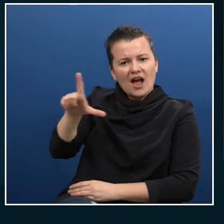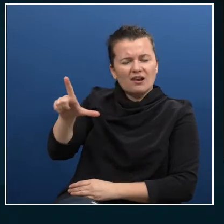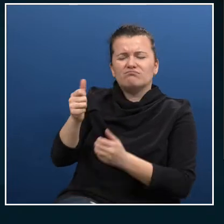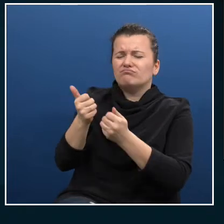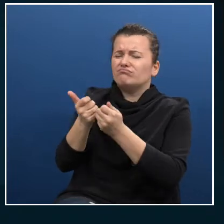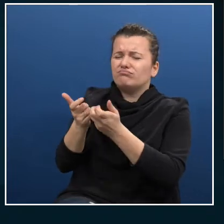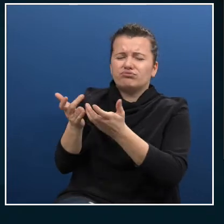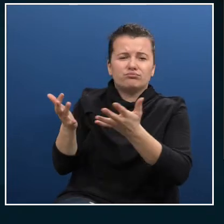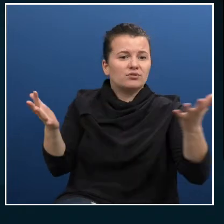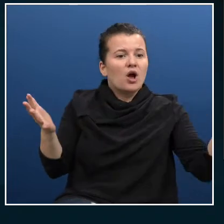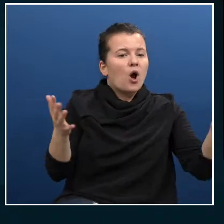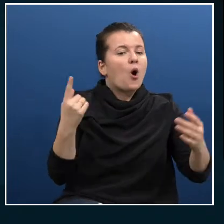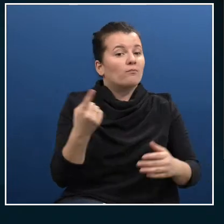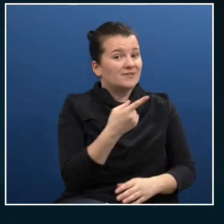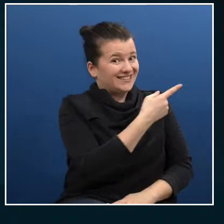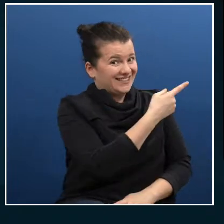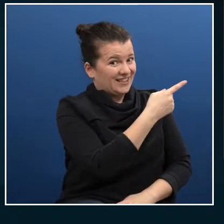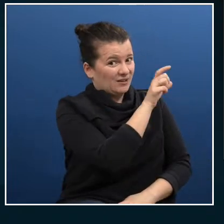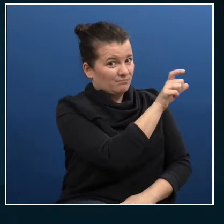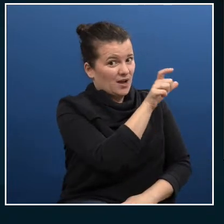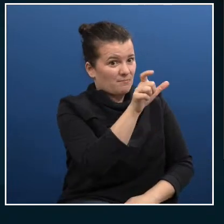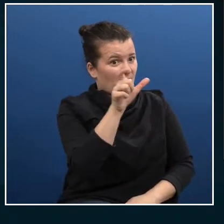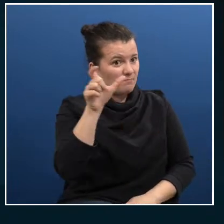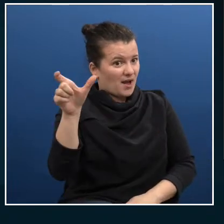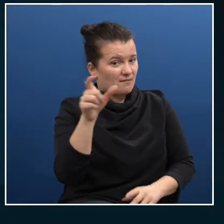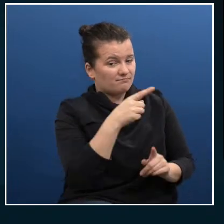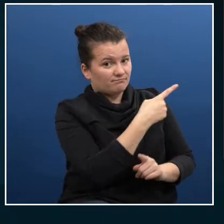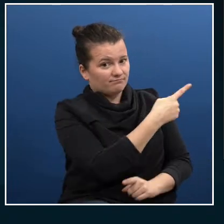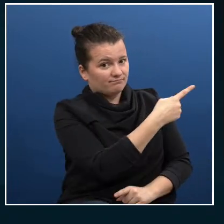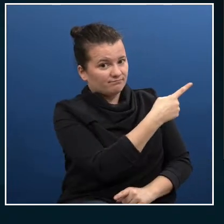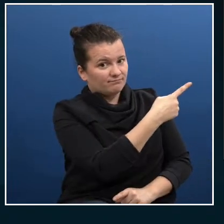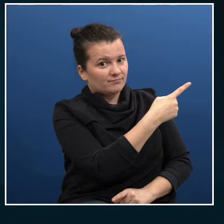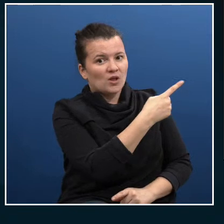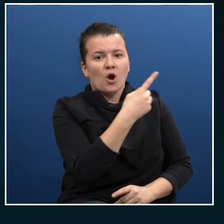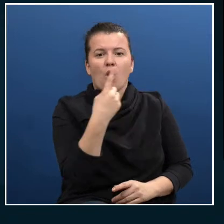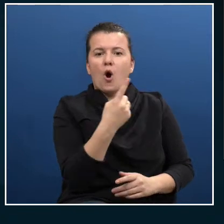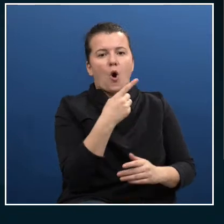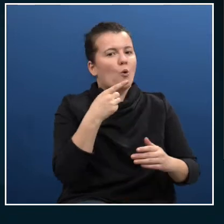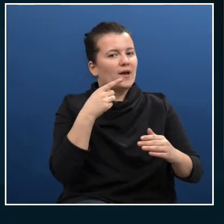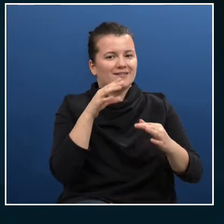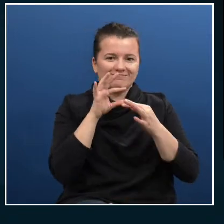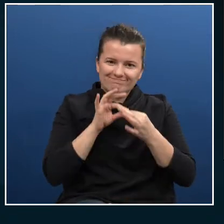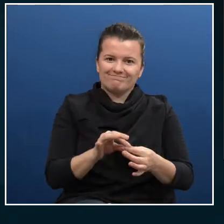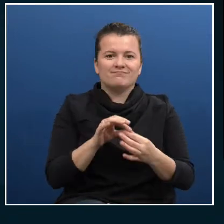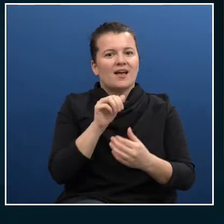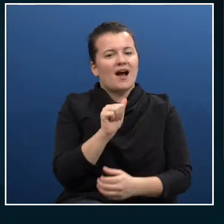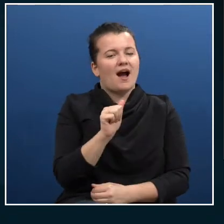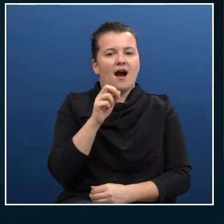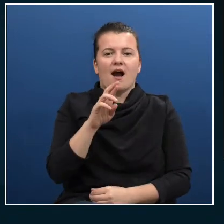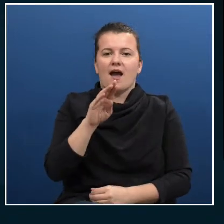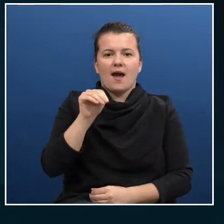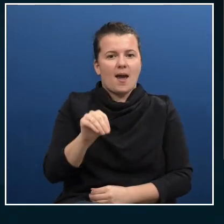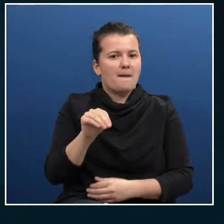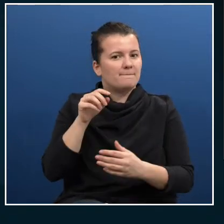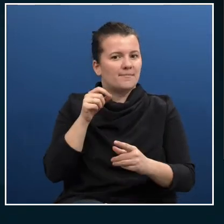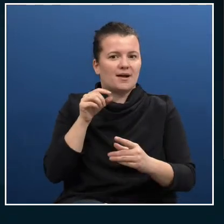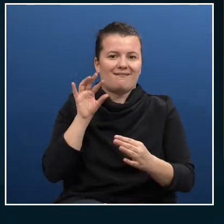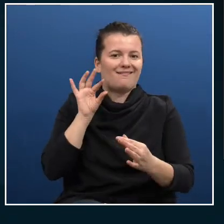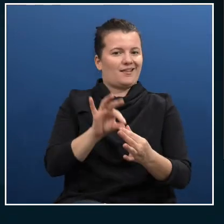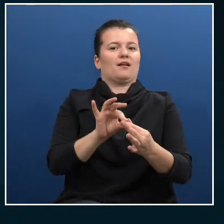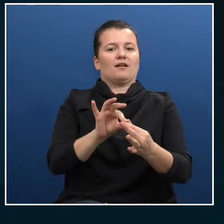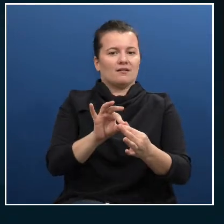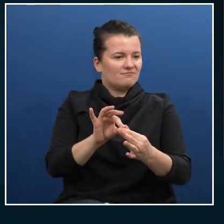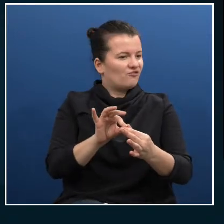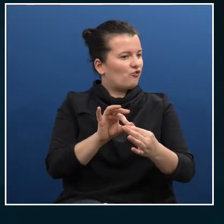you will always hit your Azure Resource Manager in some programmatic way. And